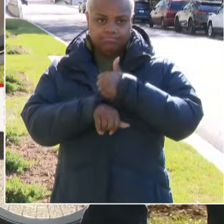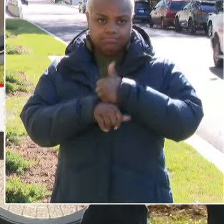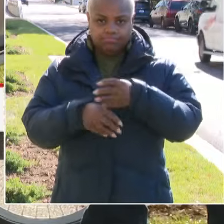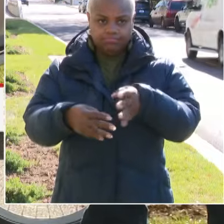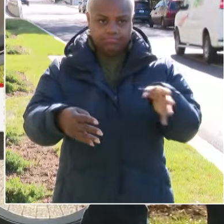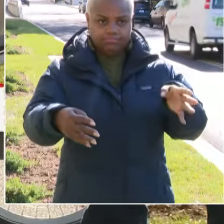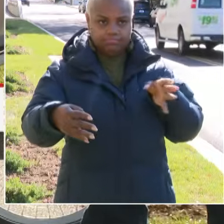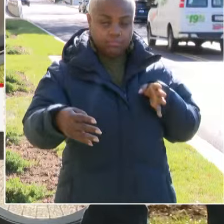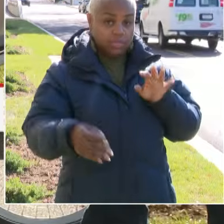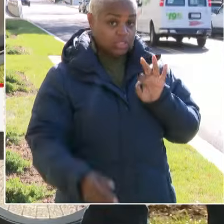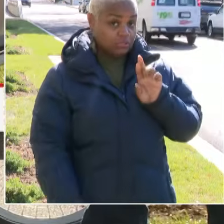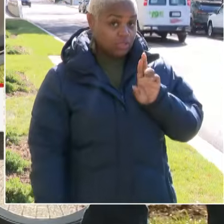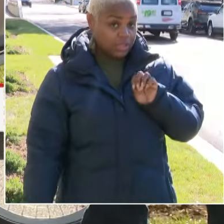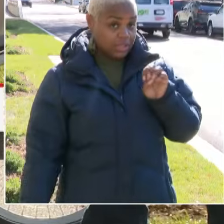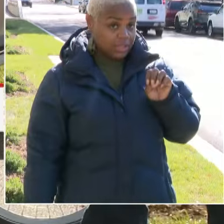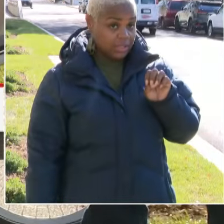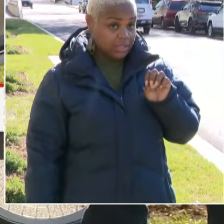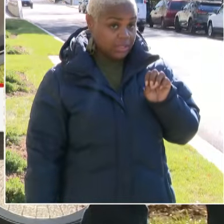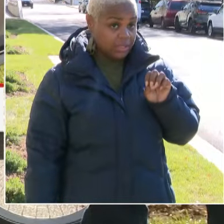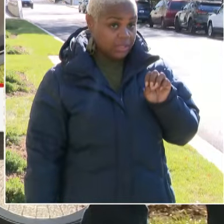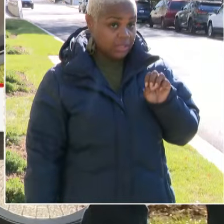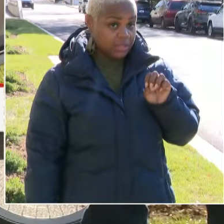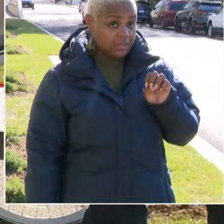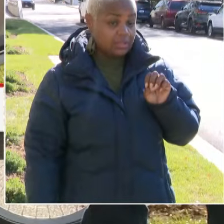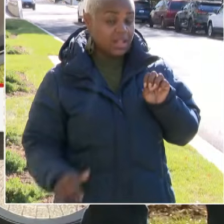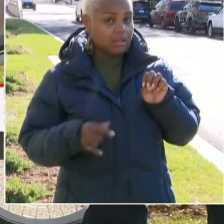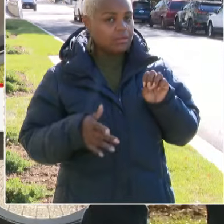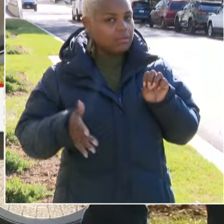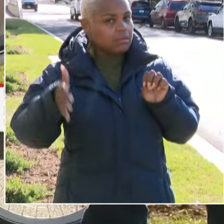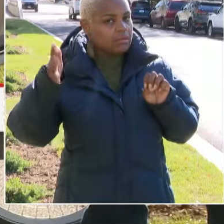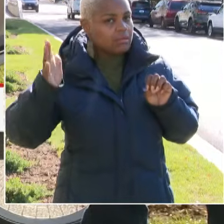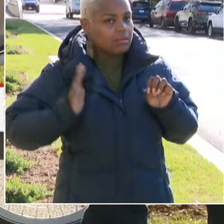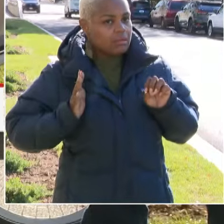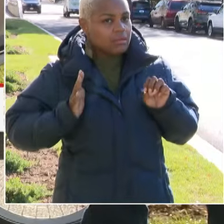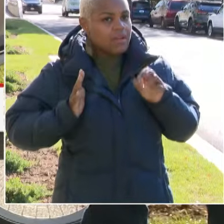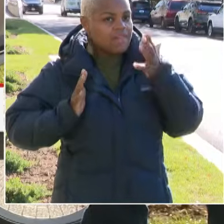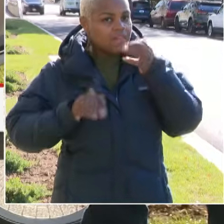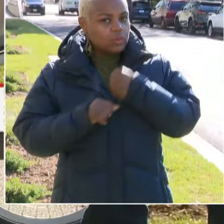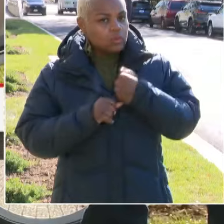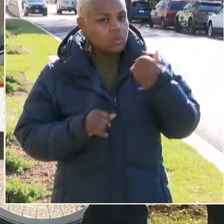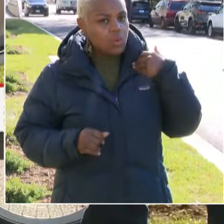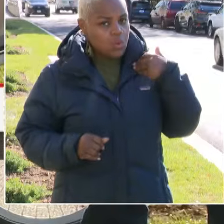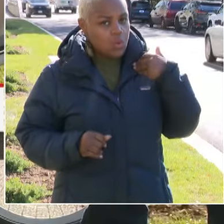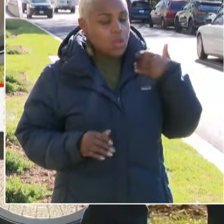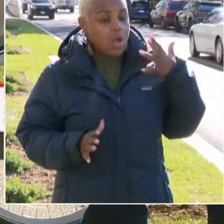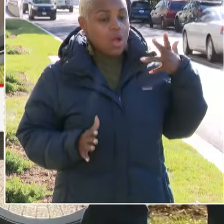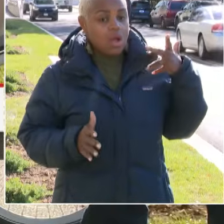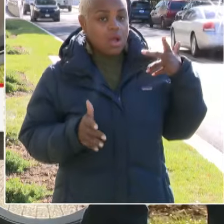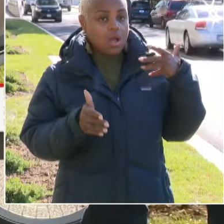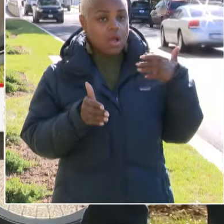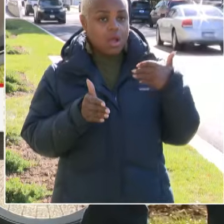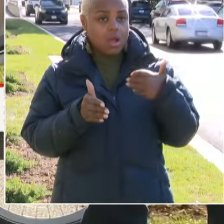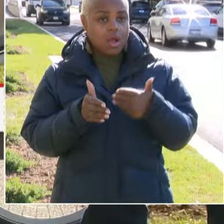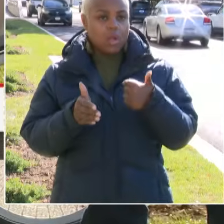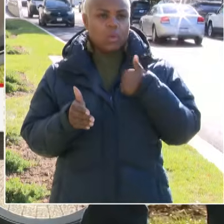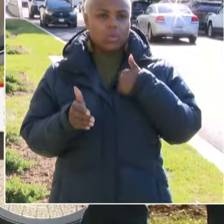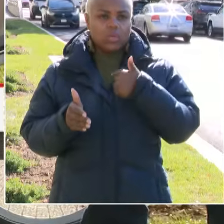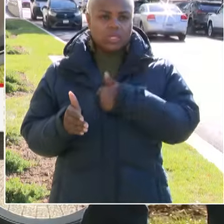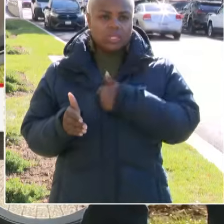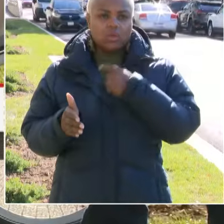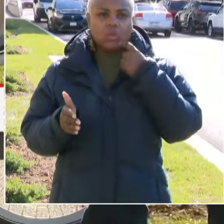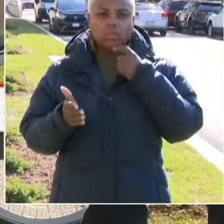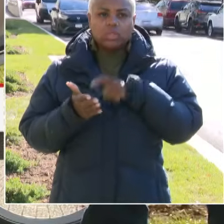absolutely nothing. And over the last 5 years, we have moved to put